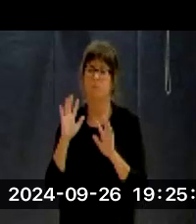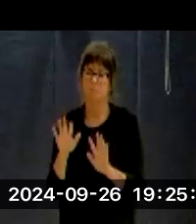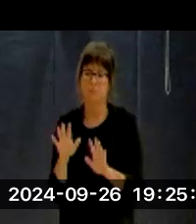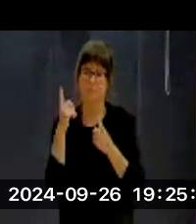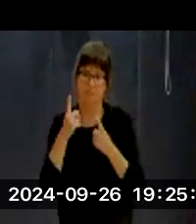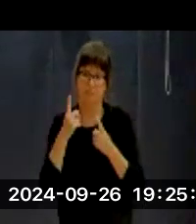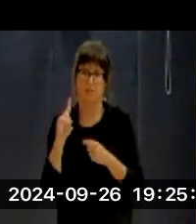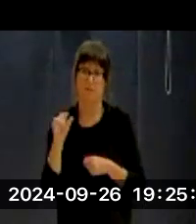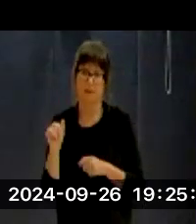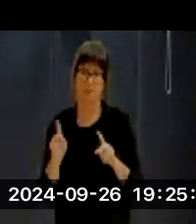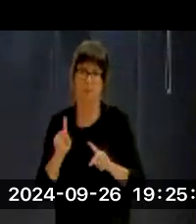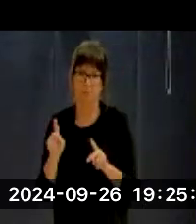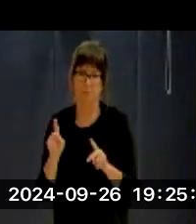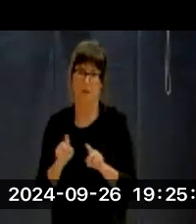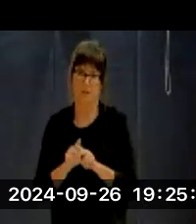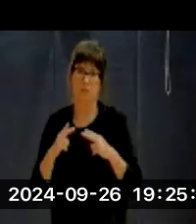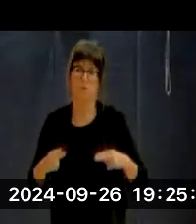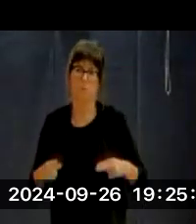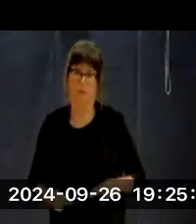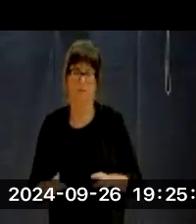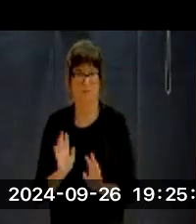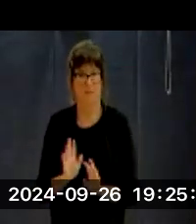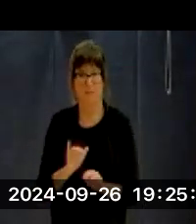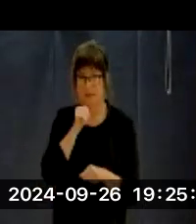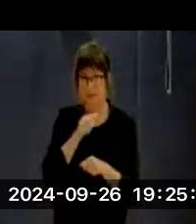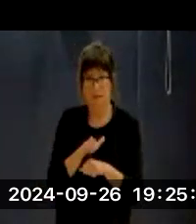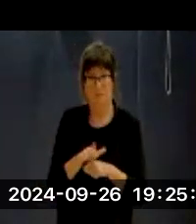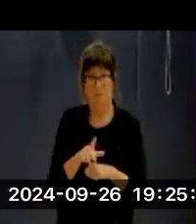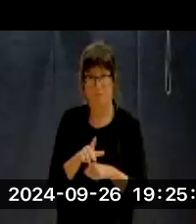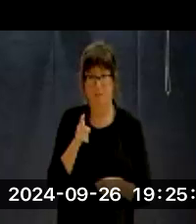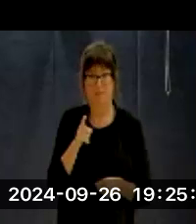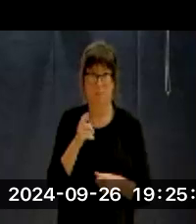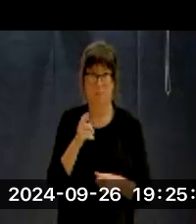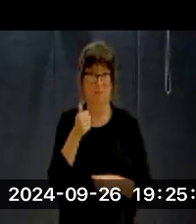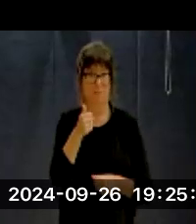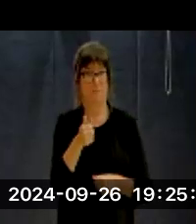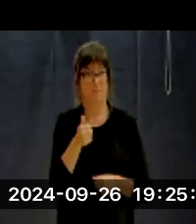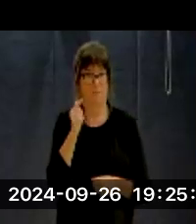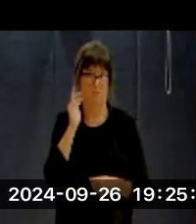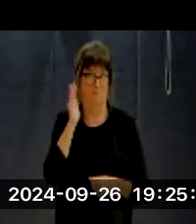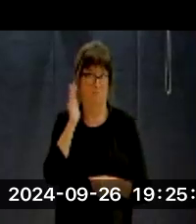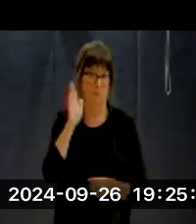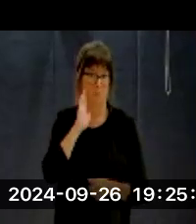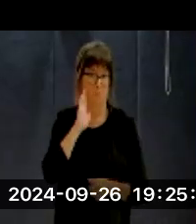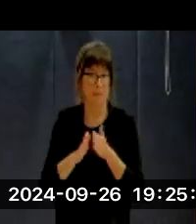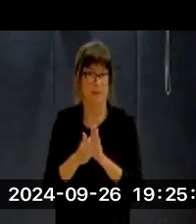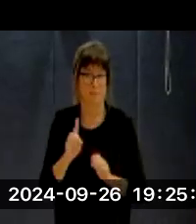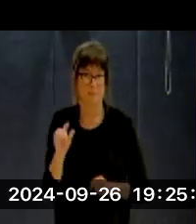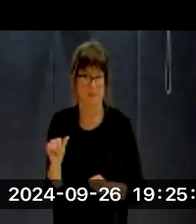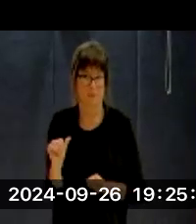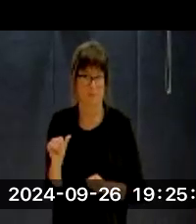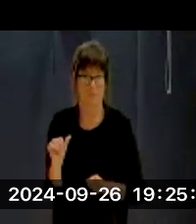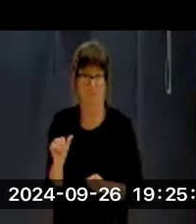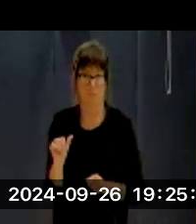disabled people as humans because they one day might become disabled. I think we need to instill